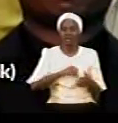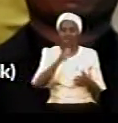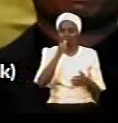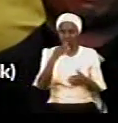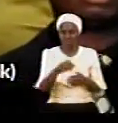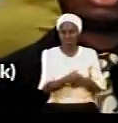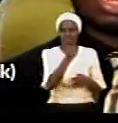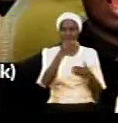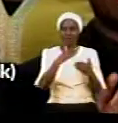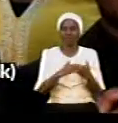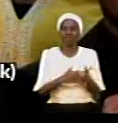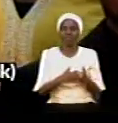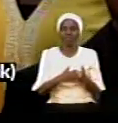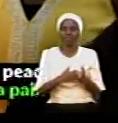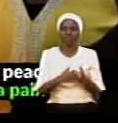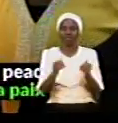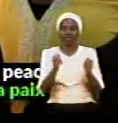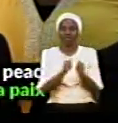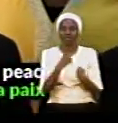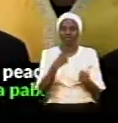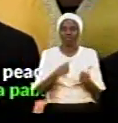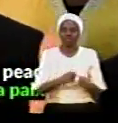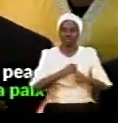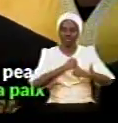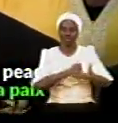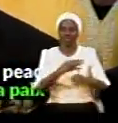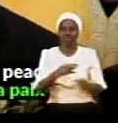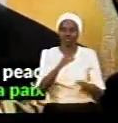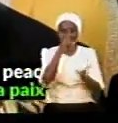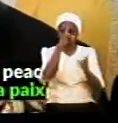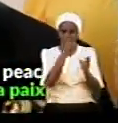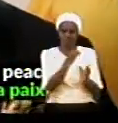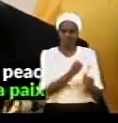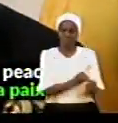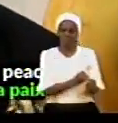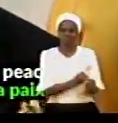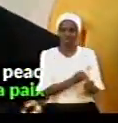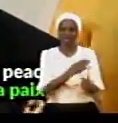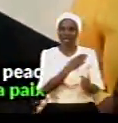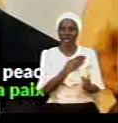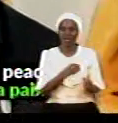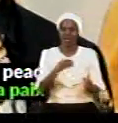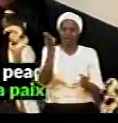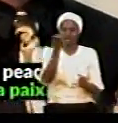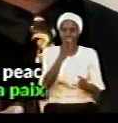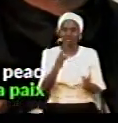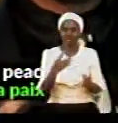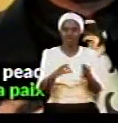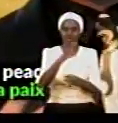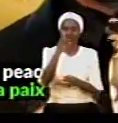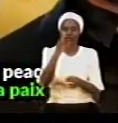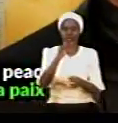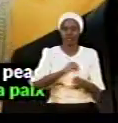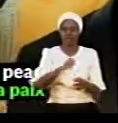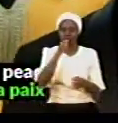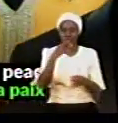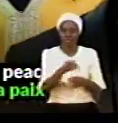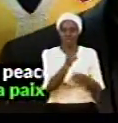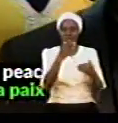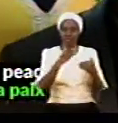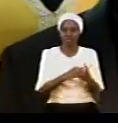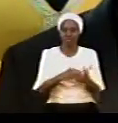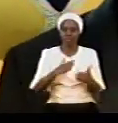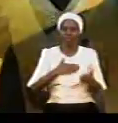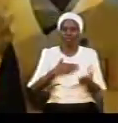And the soul of the spirit. I'm taking back. Taking back my song. My soul. My health. My health. My joy. My joy.